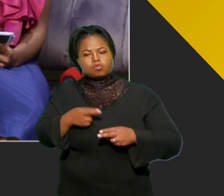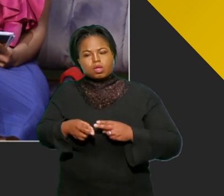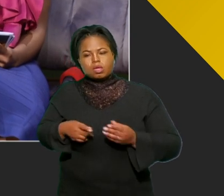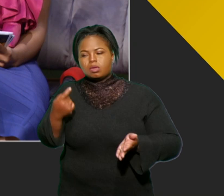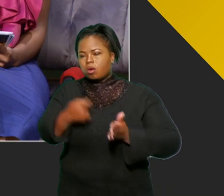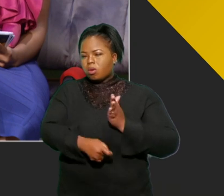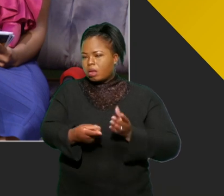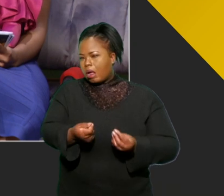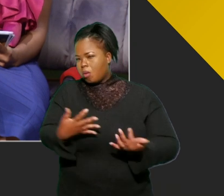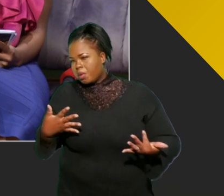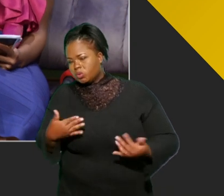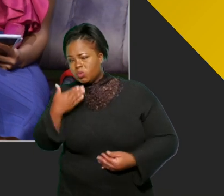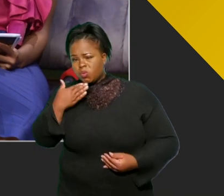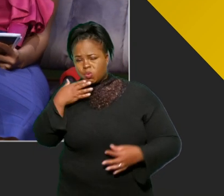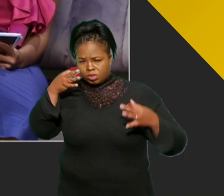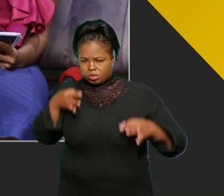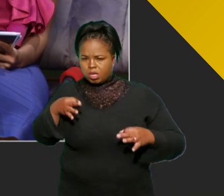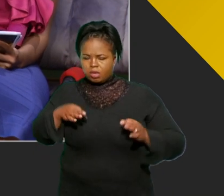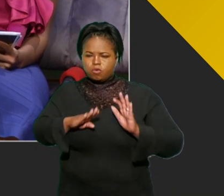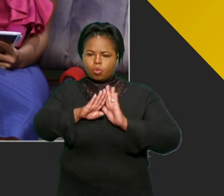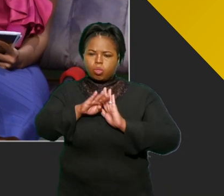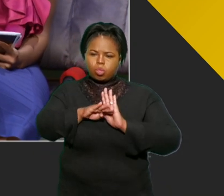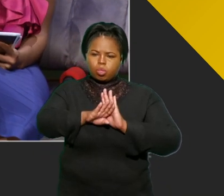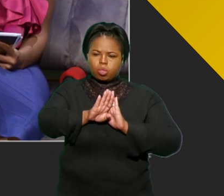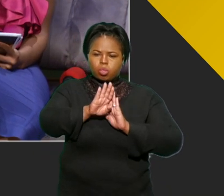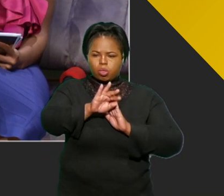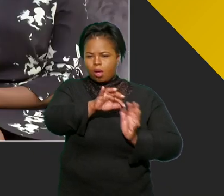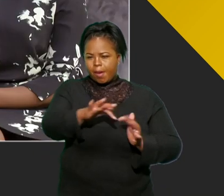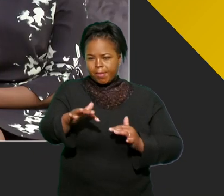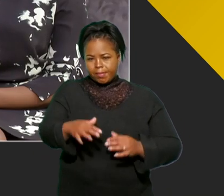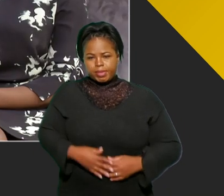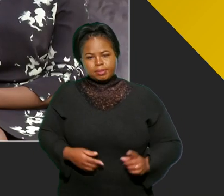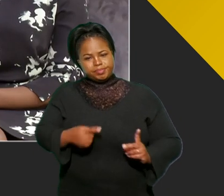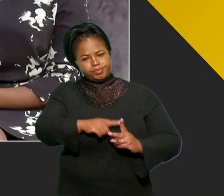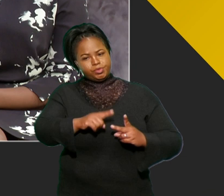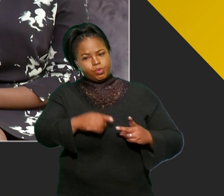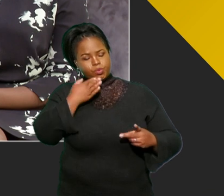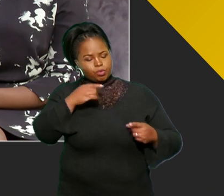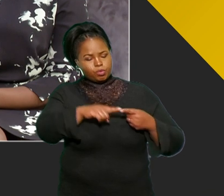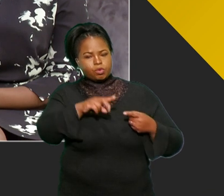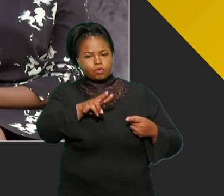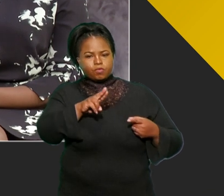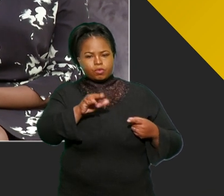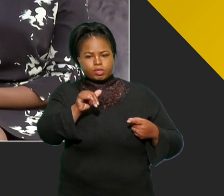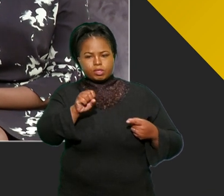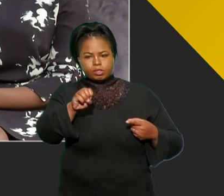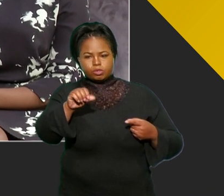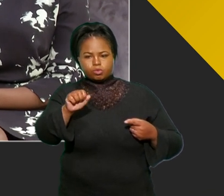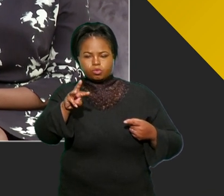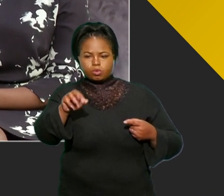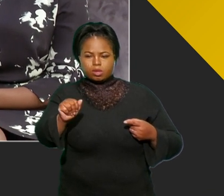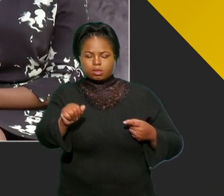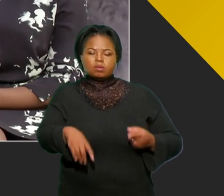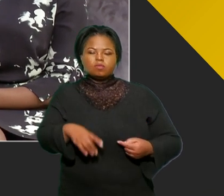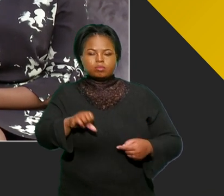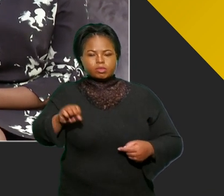who actually influences that increase. We're joined by two spectacular ladies. We've got Vuyiswa Mothekwane, who's the CEO of South African